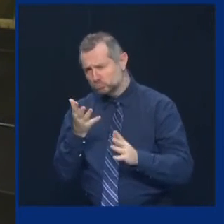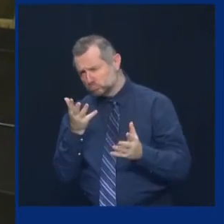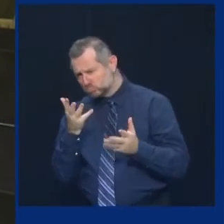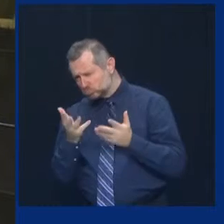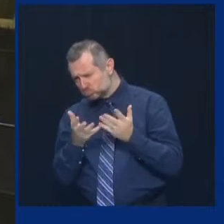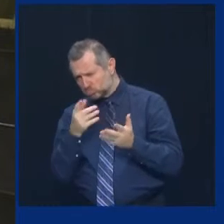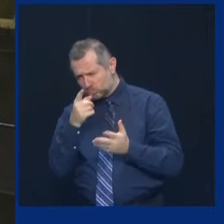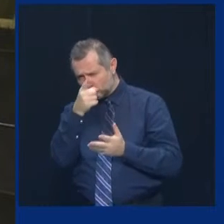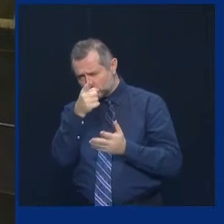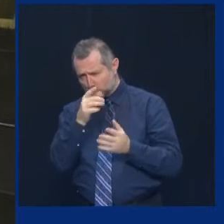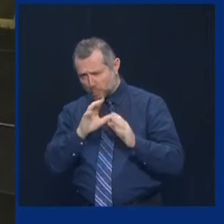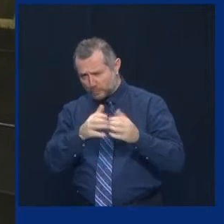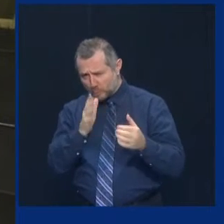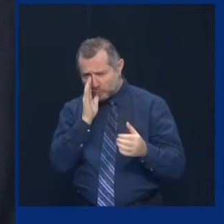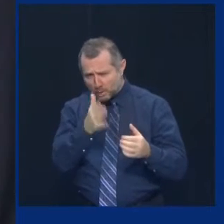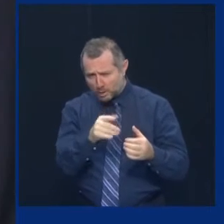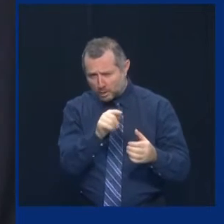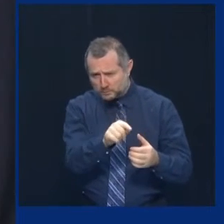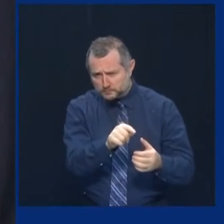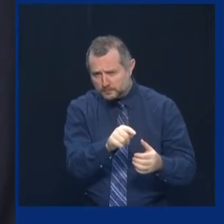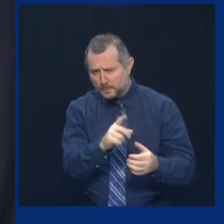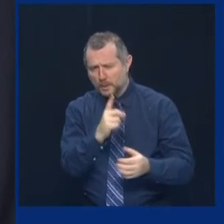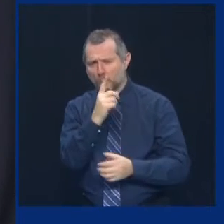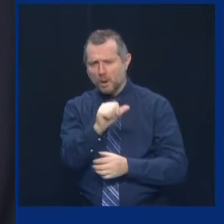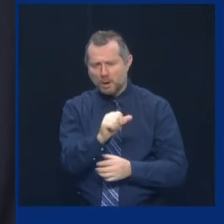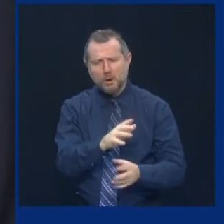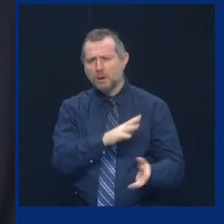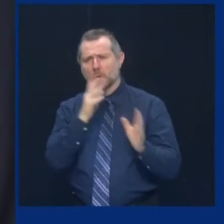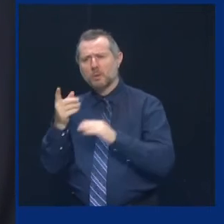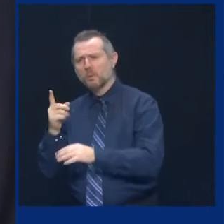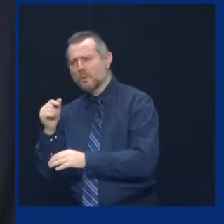when do you expect to be part of that group?